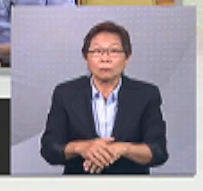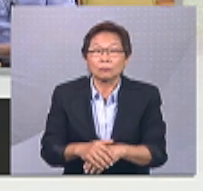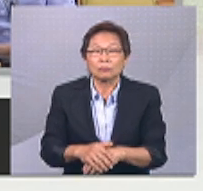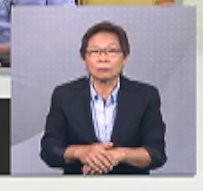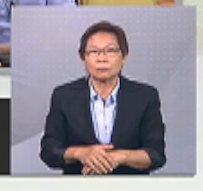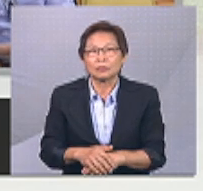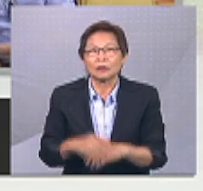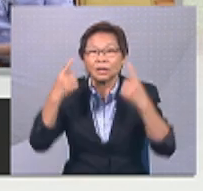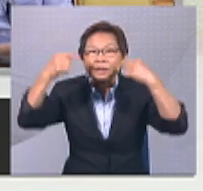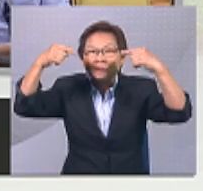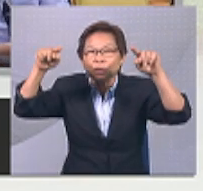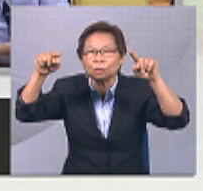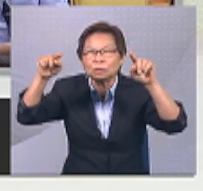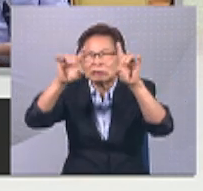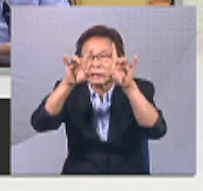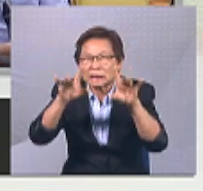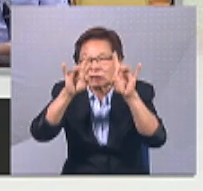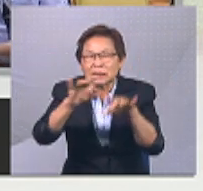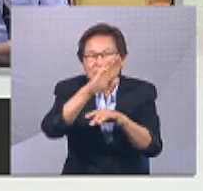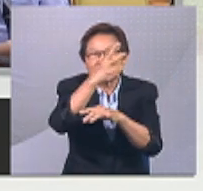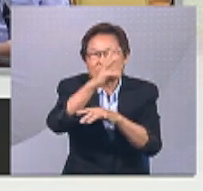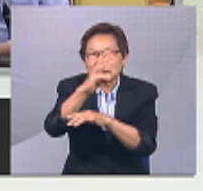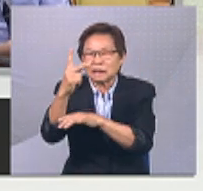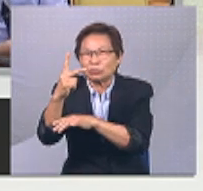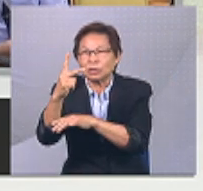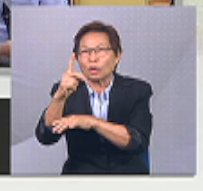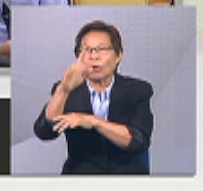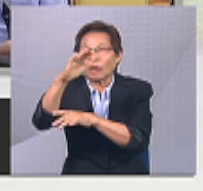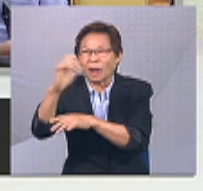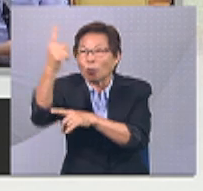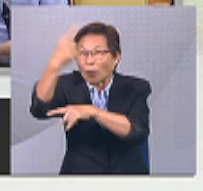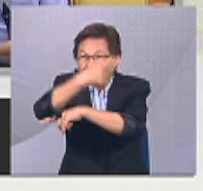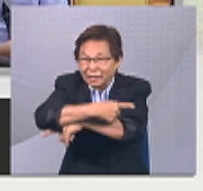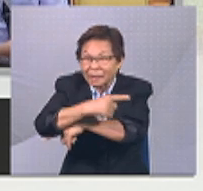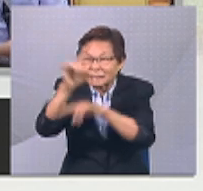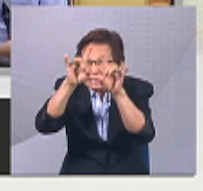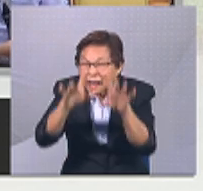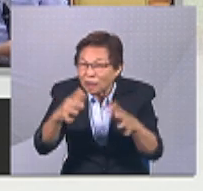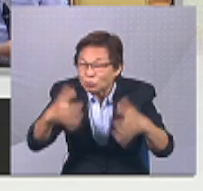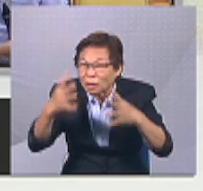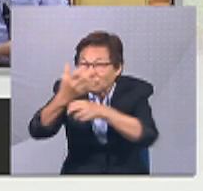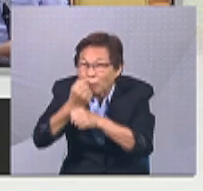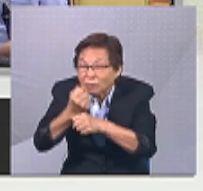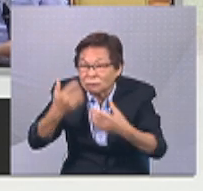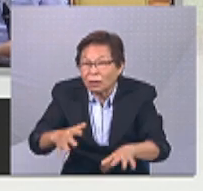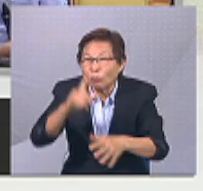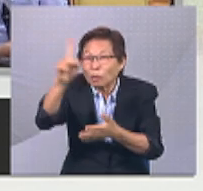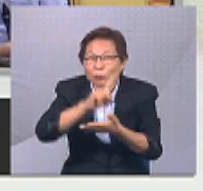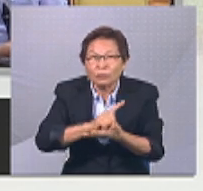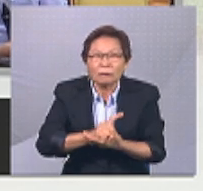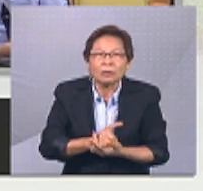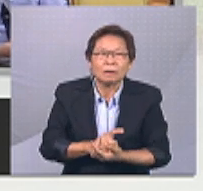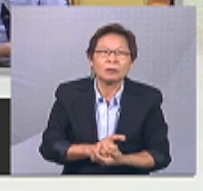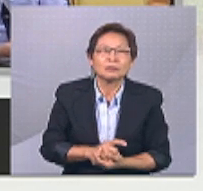for which is 16,500 tests per day, which you've announced that we should achieve by mid-April, and it's already mid-April.